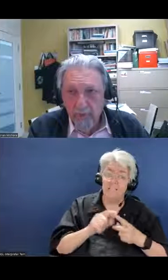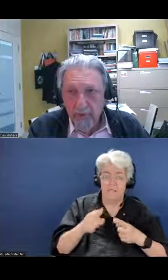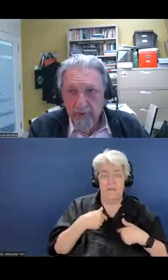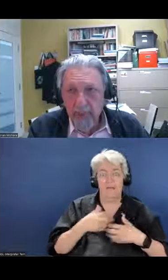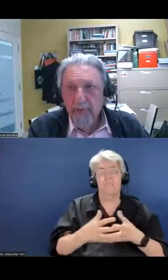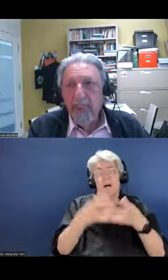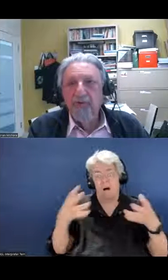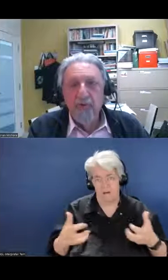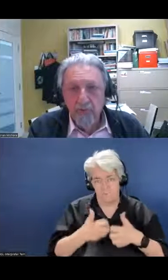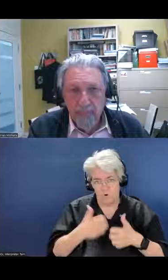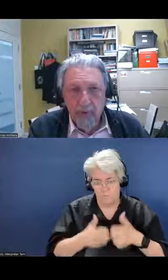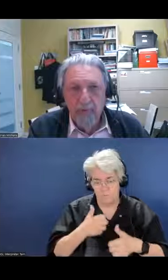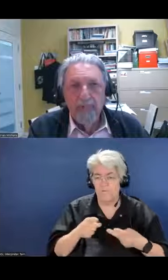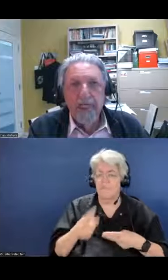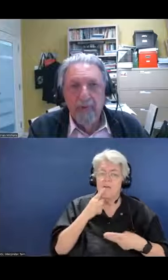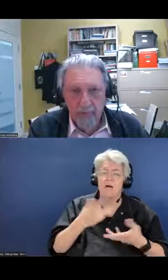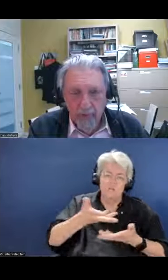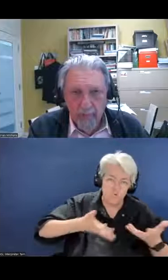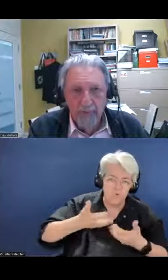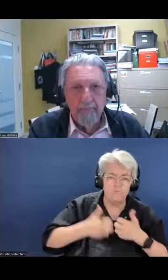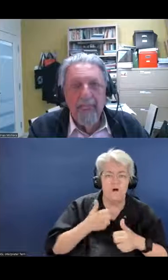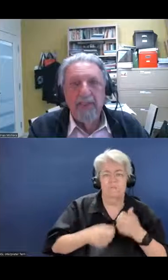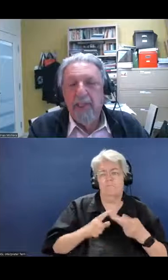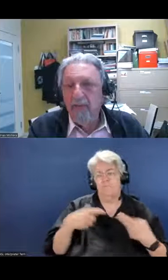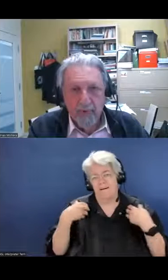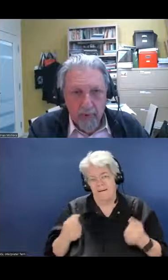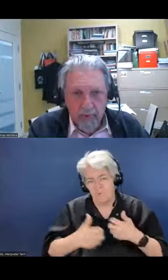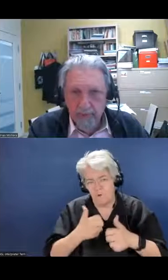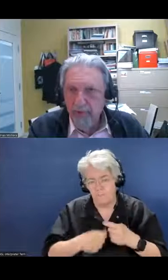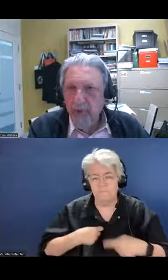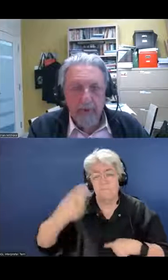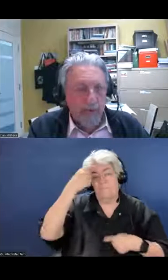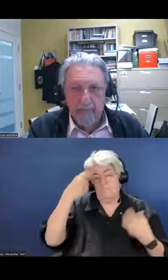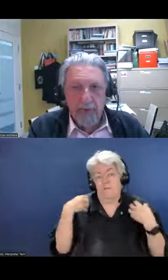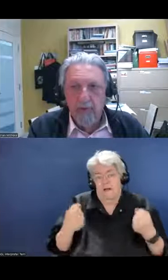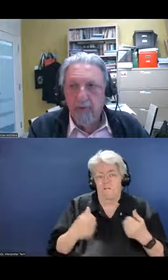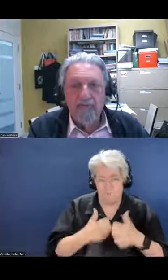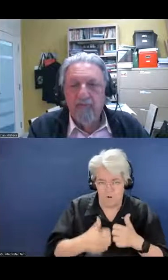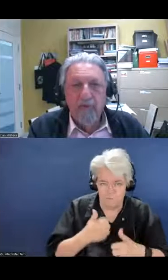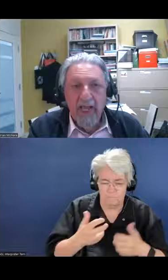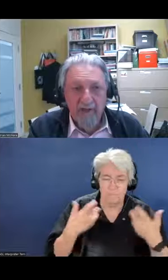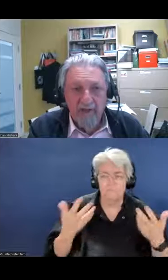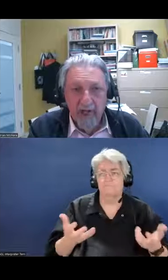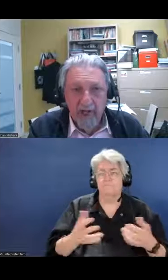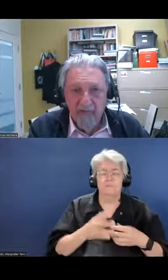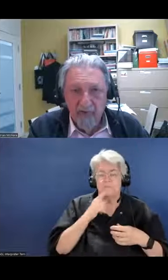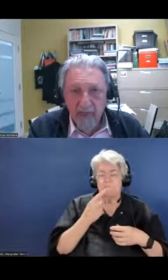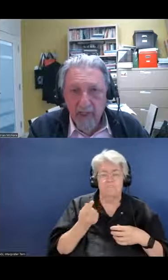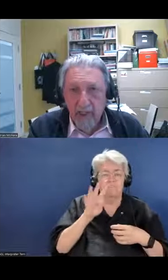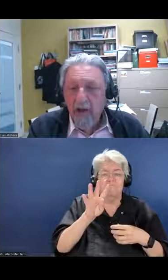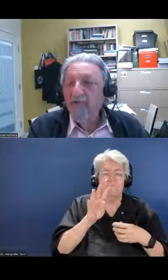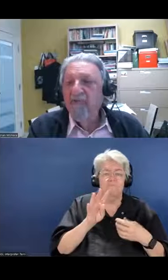of problems. They had social problems, health problems, mental health problems, 4 out of